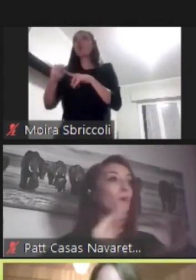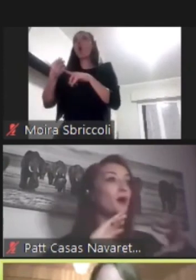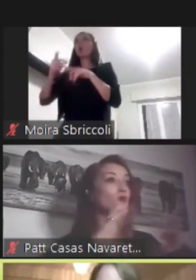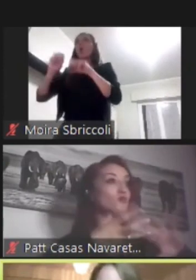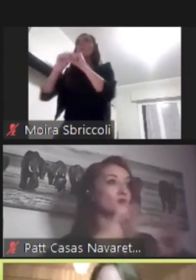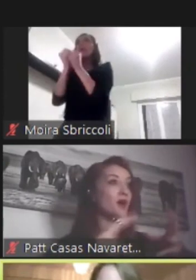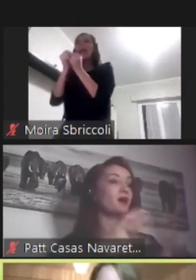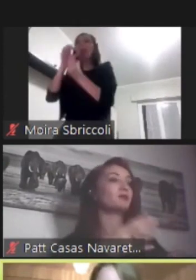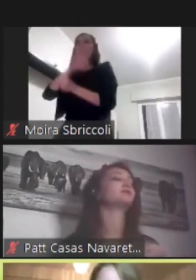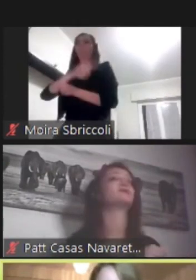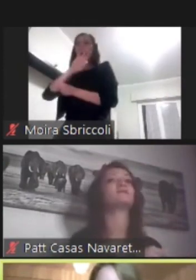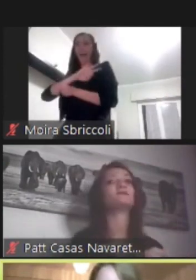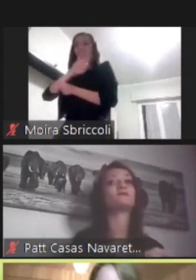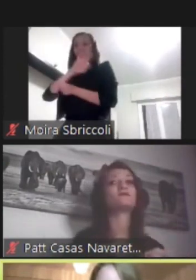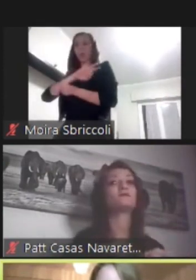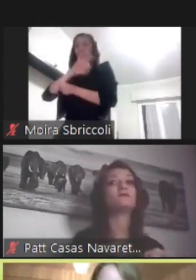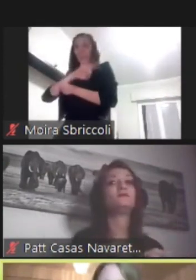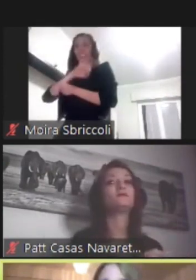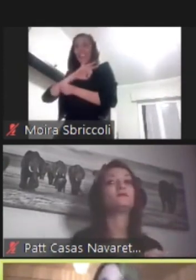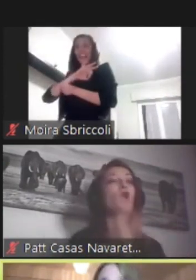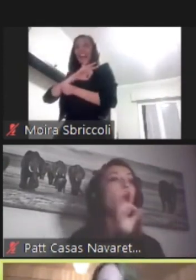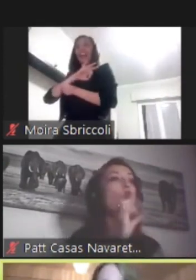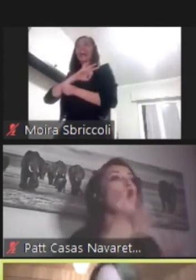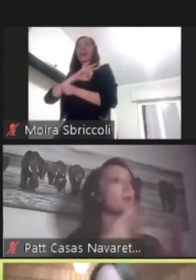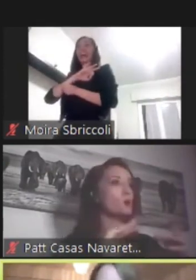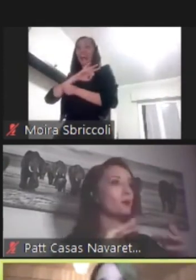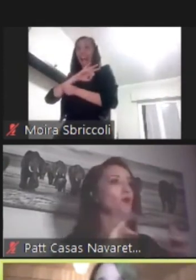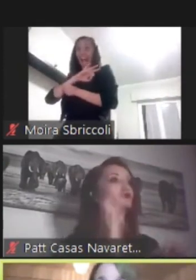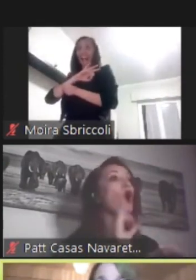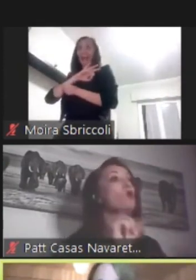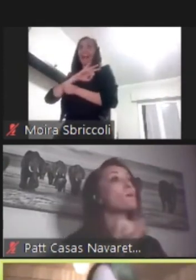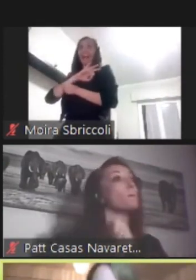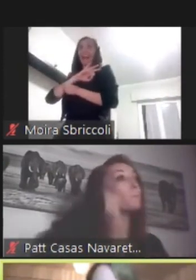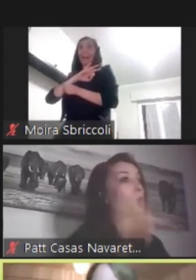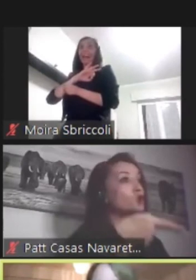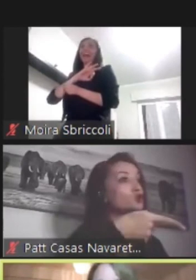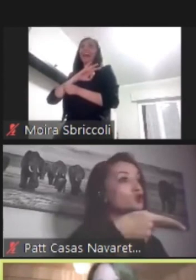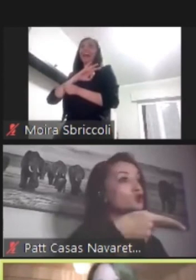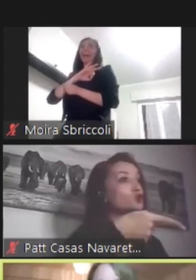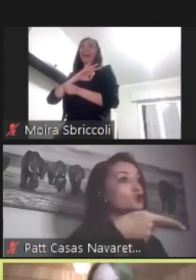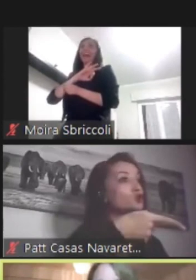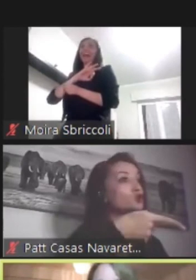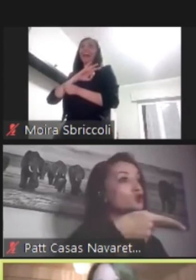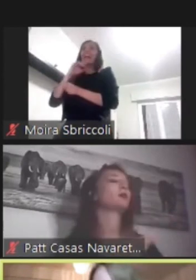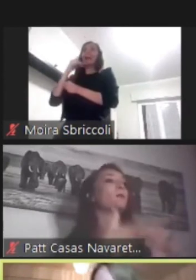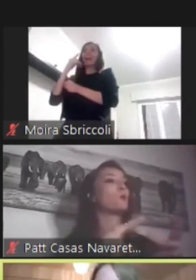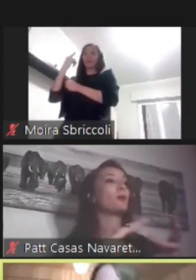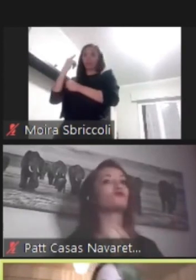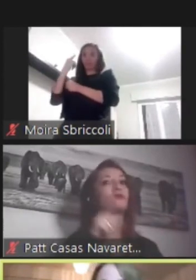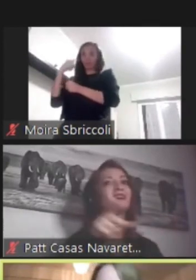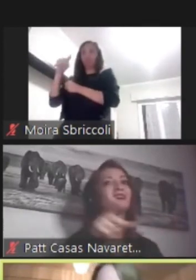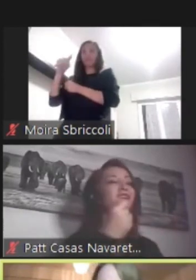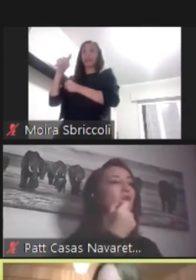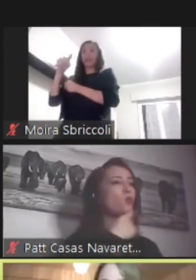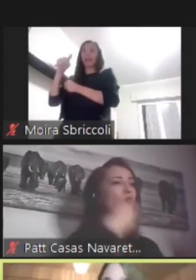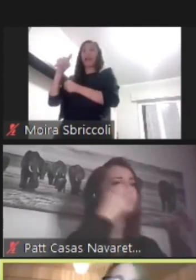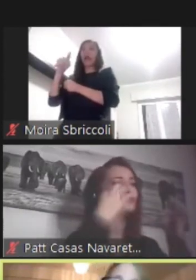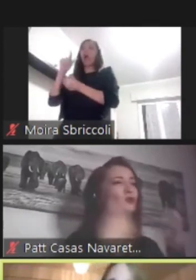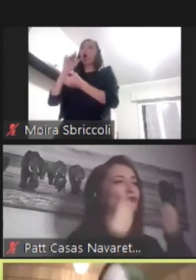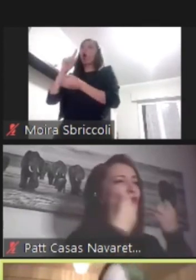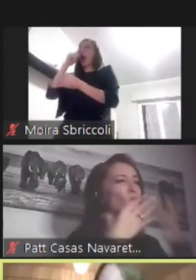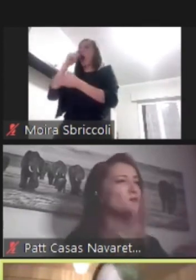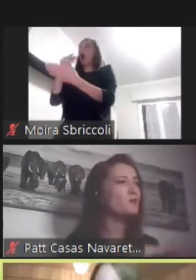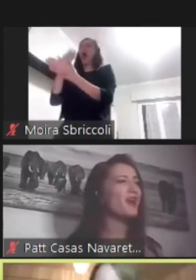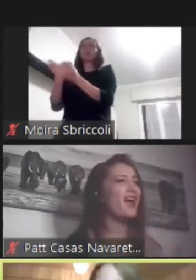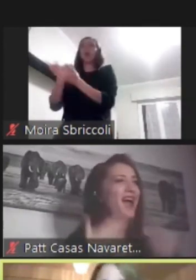product for that, okay? And again, I have also first taking the Elite to